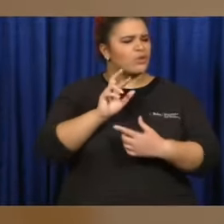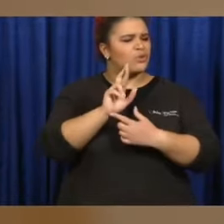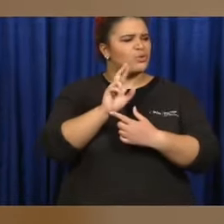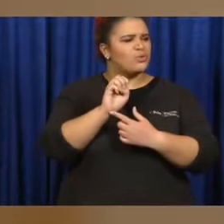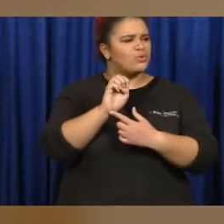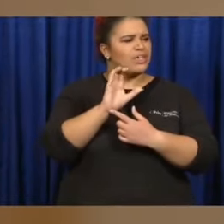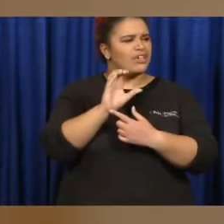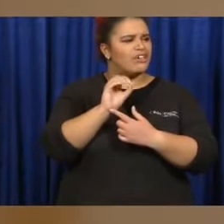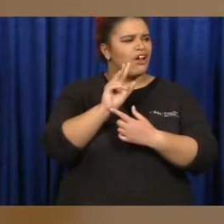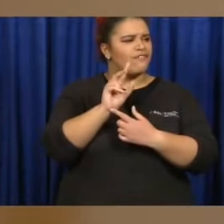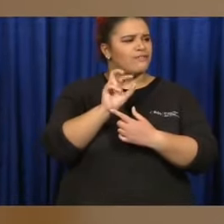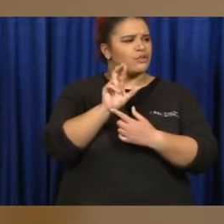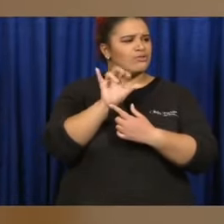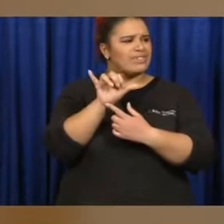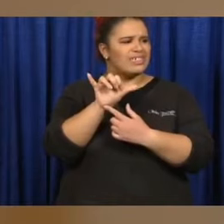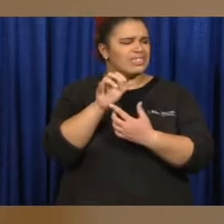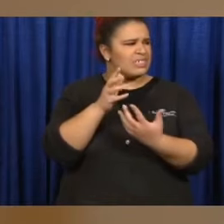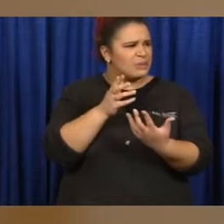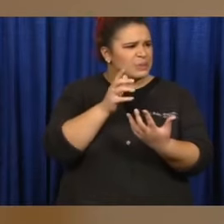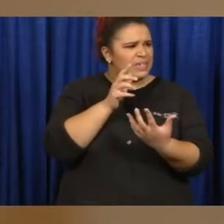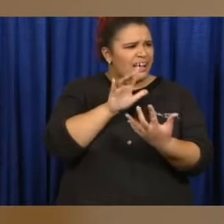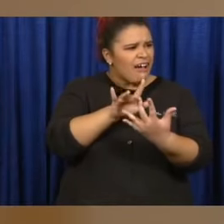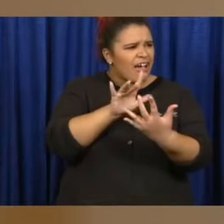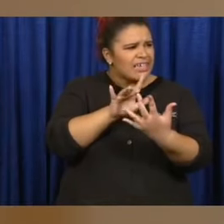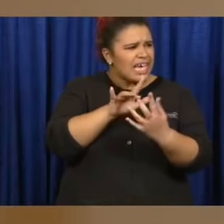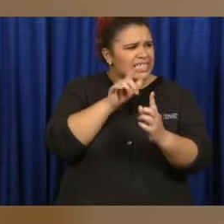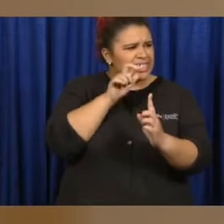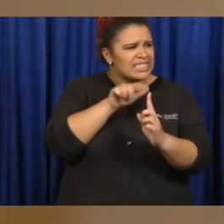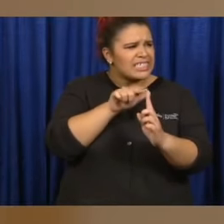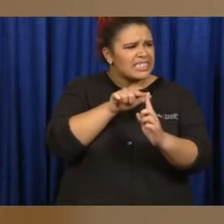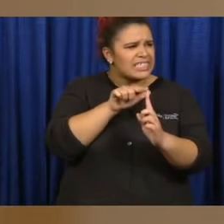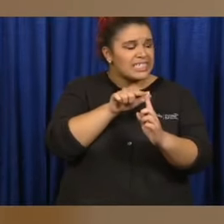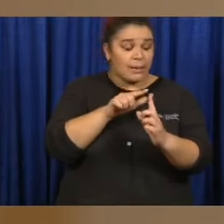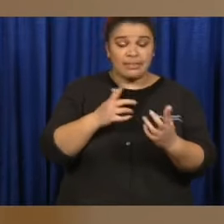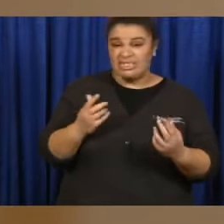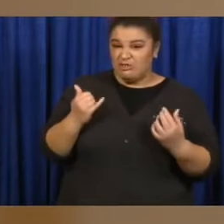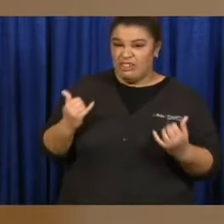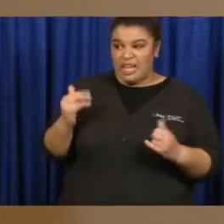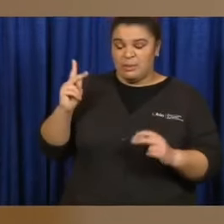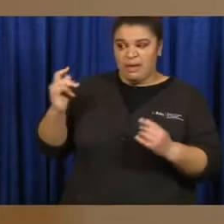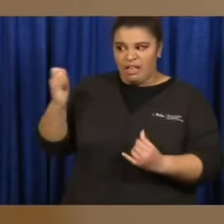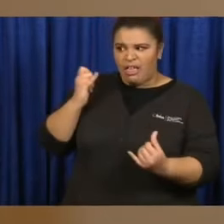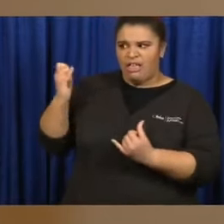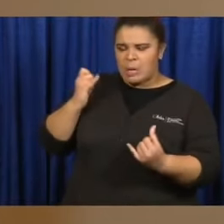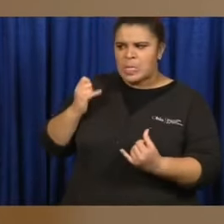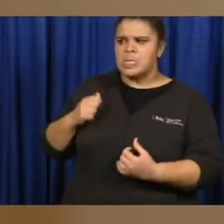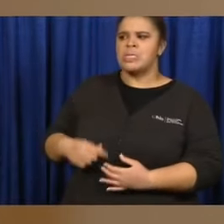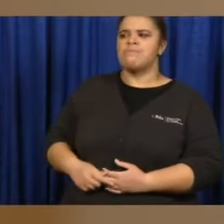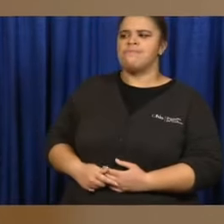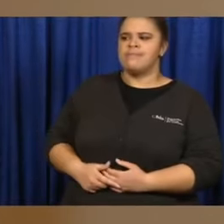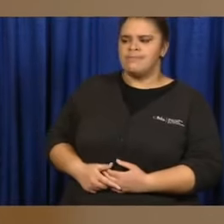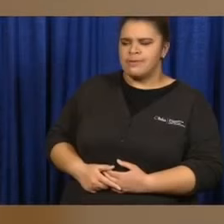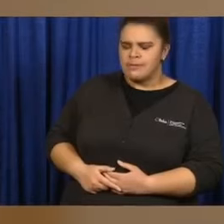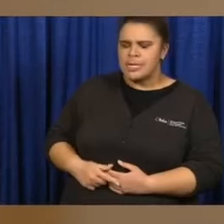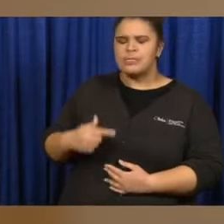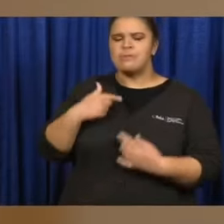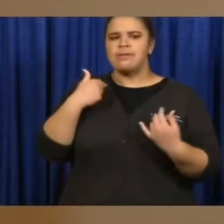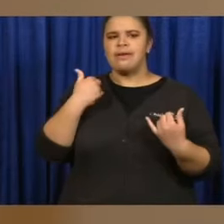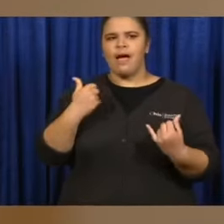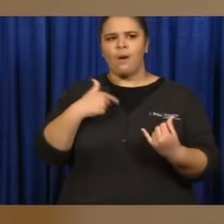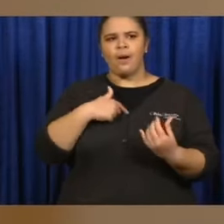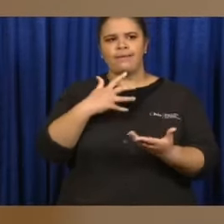that a few questions back, but just because of these calls we're getting, I do want to ask if there are